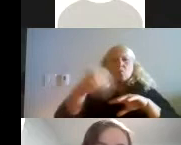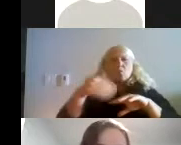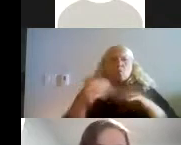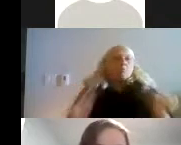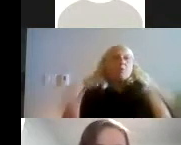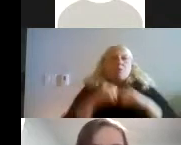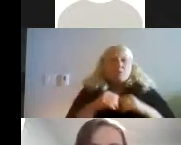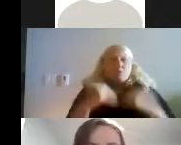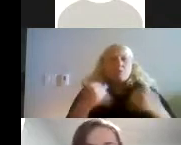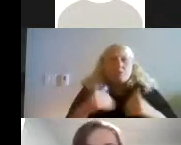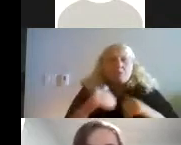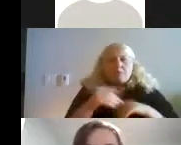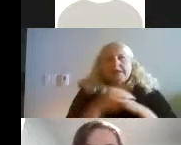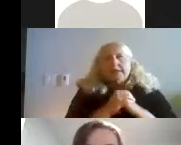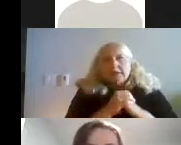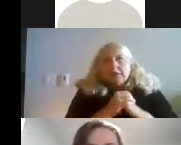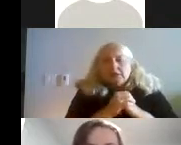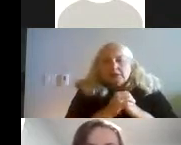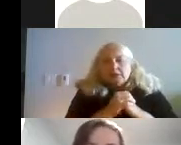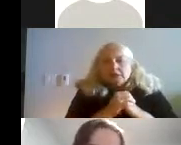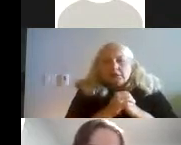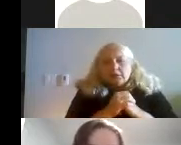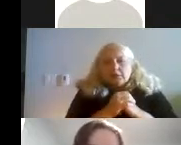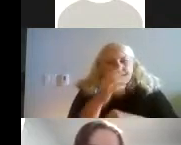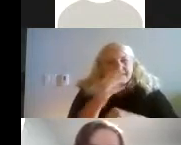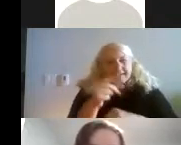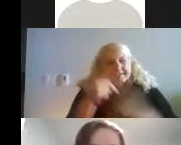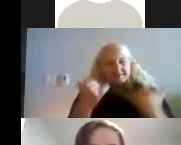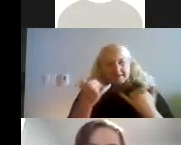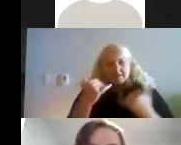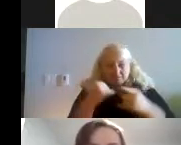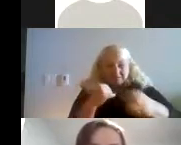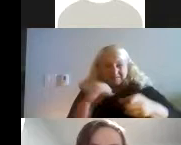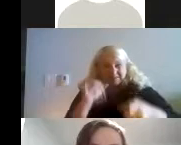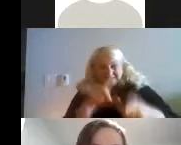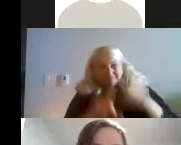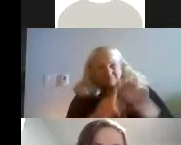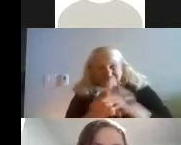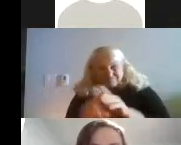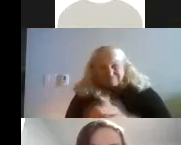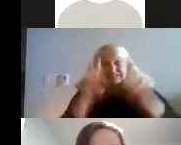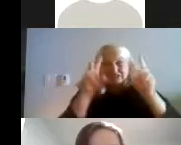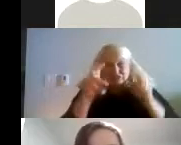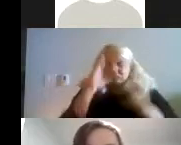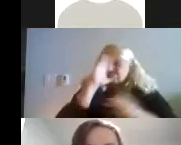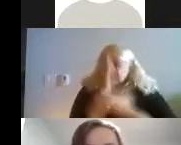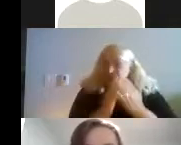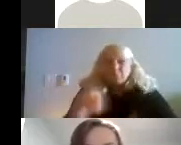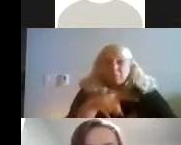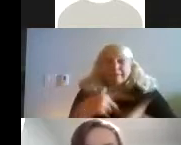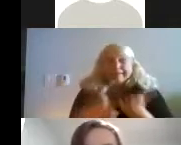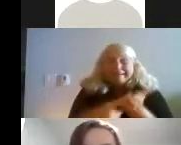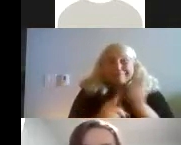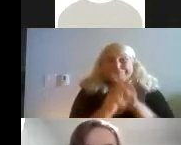though that learning these issues and discussing these issues can be really upsetting, it's not something that we can